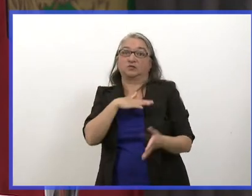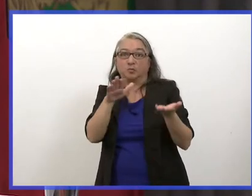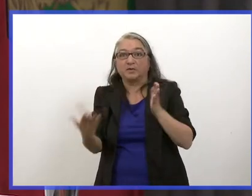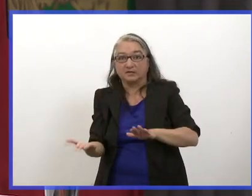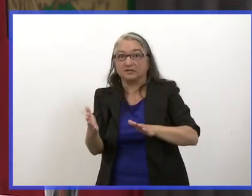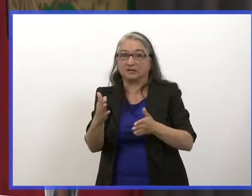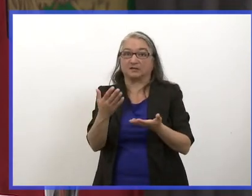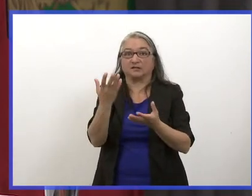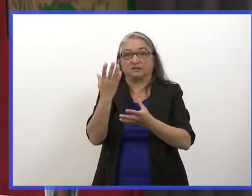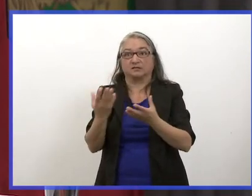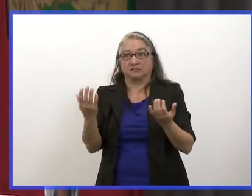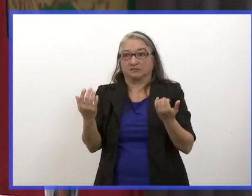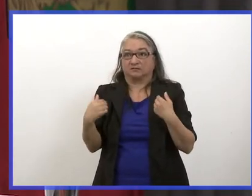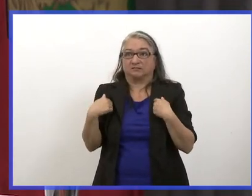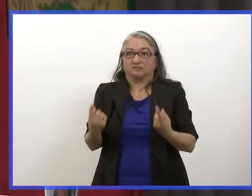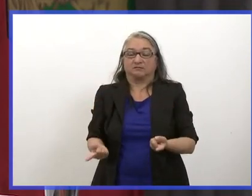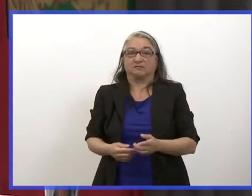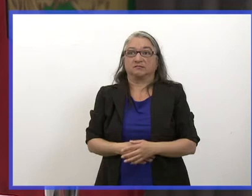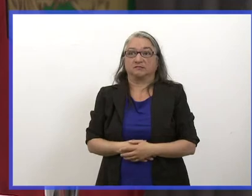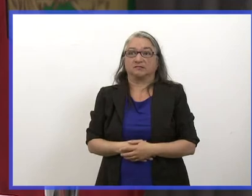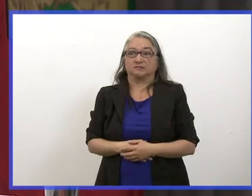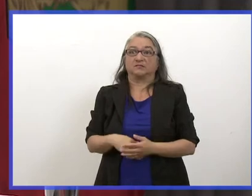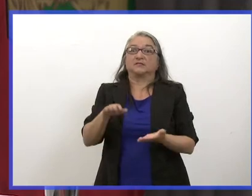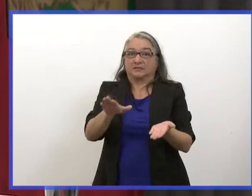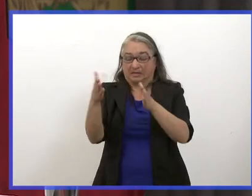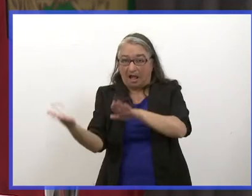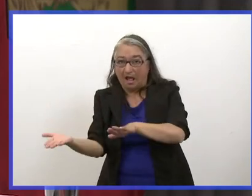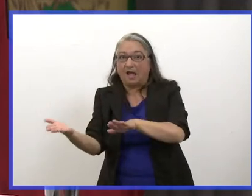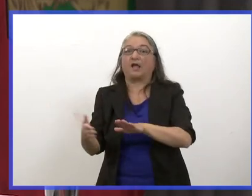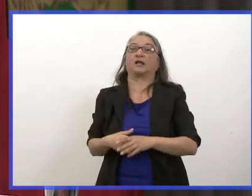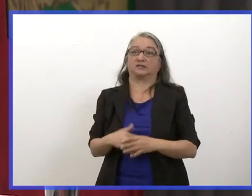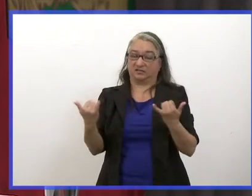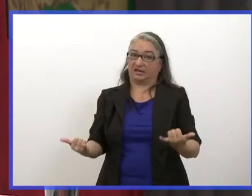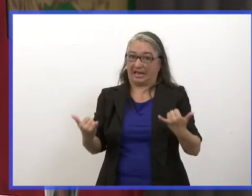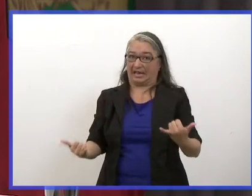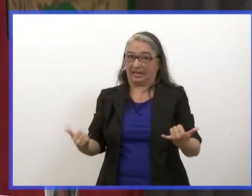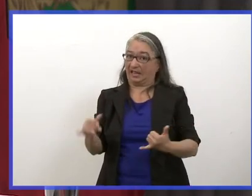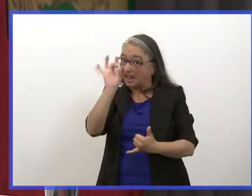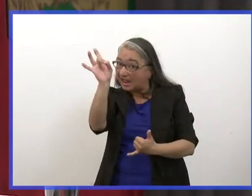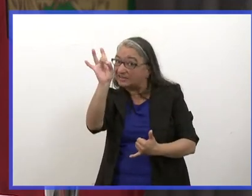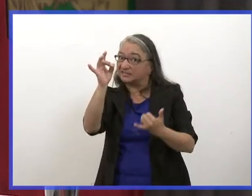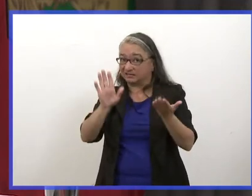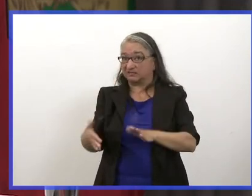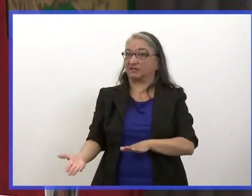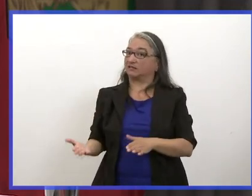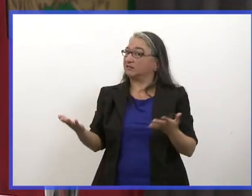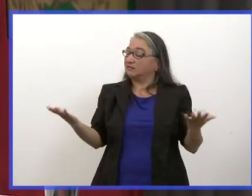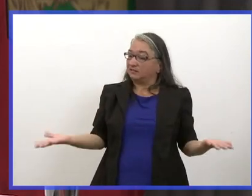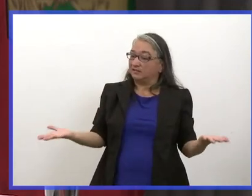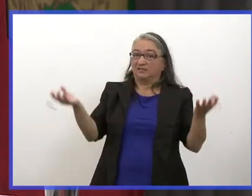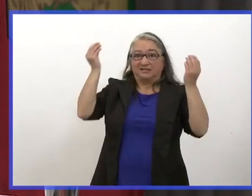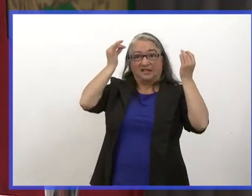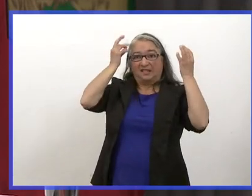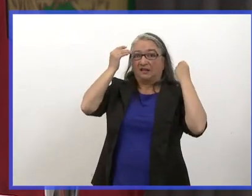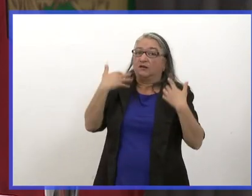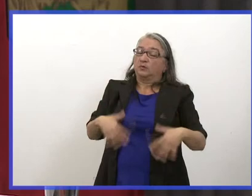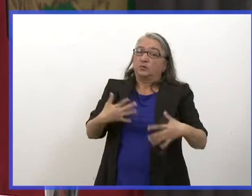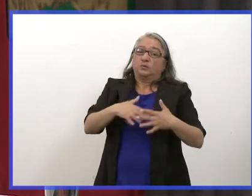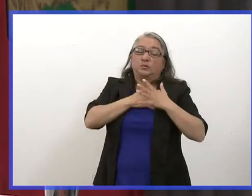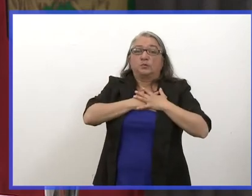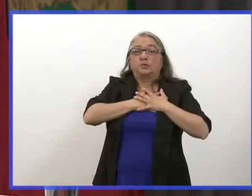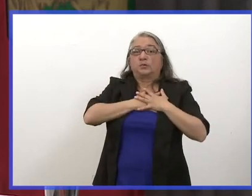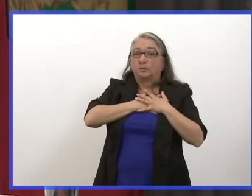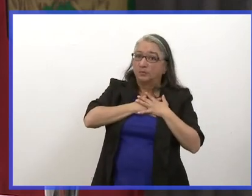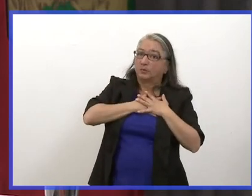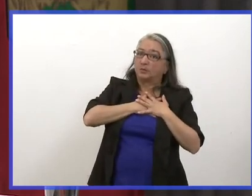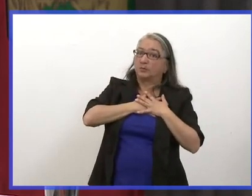start acting against a public health order. Just give that a little bit of thought and think if that was your mom or your daughter or your son or